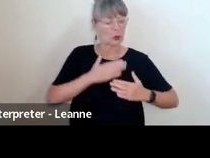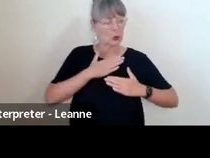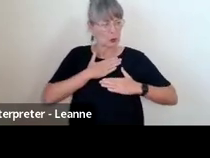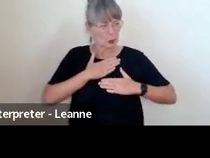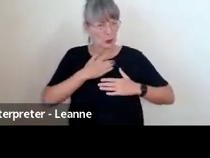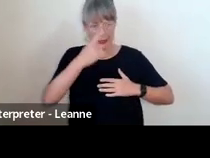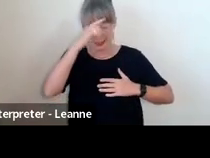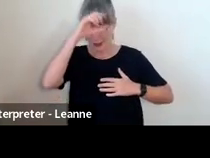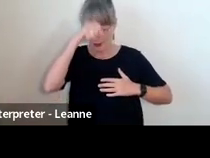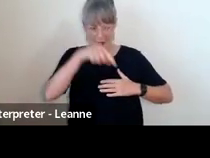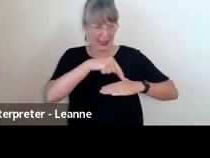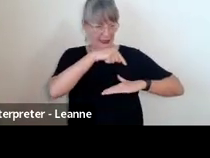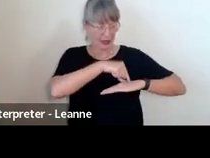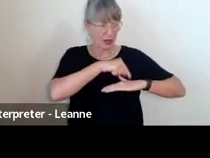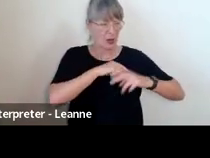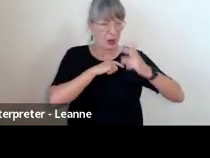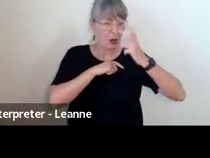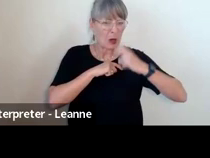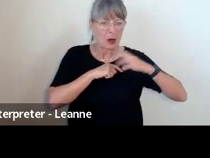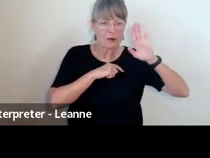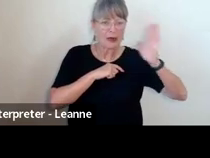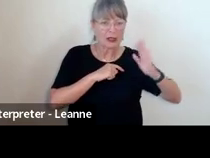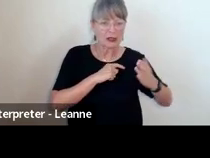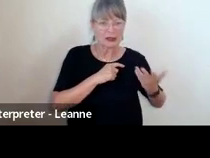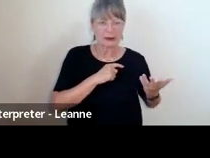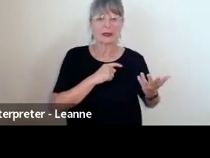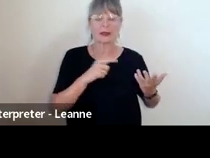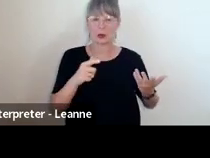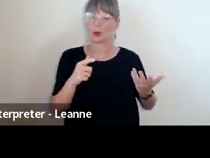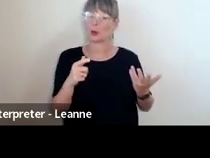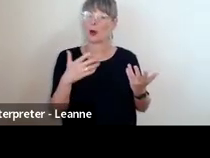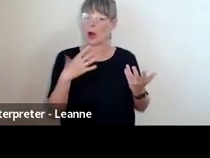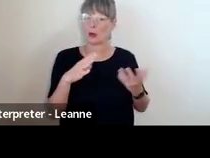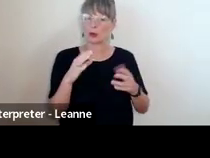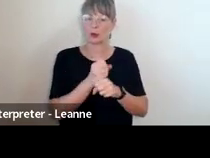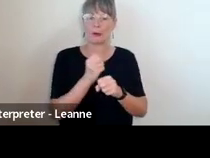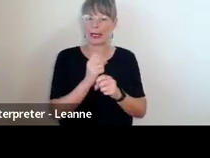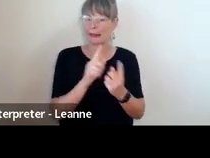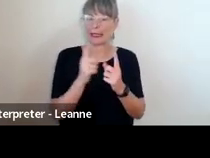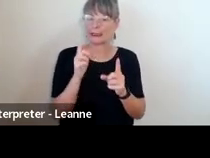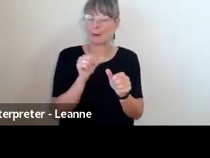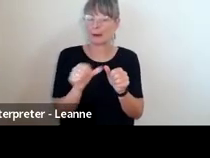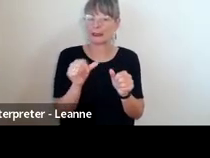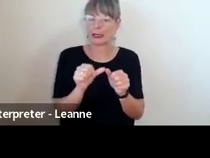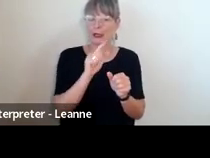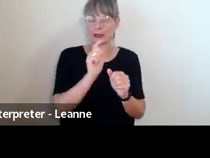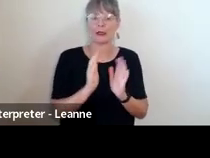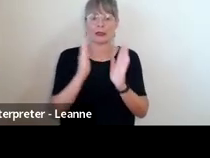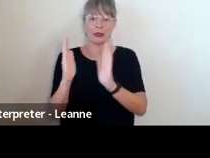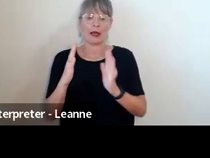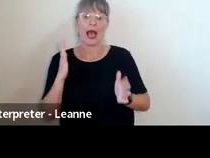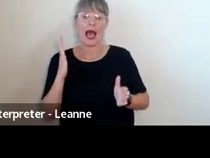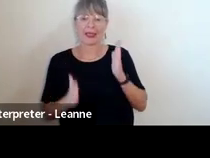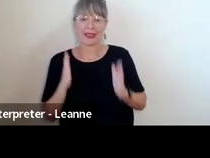my commitment to constantly look for ways to make things better. And athletes? We all know that the worst part of exercise